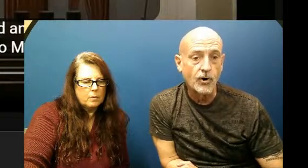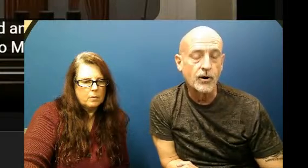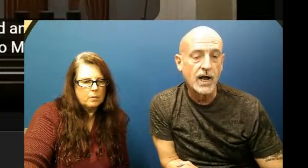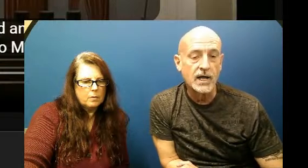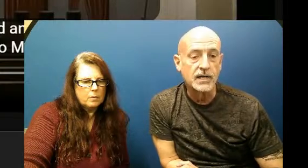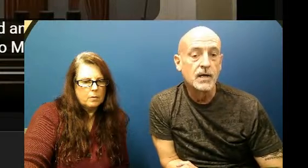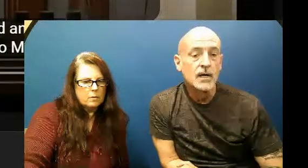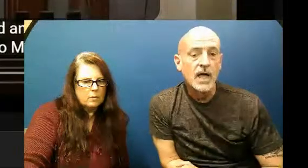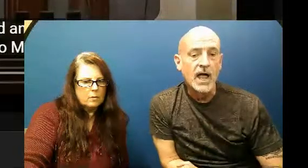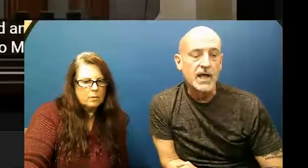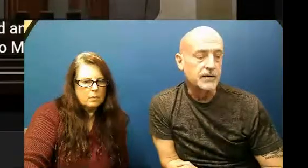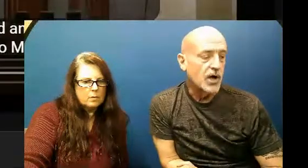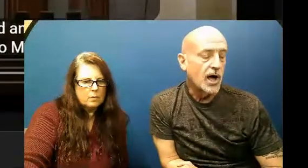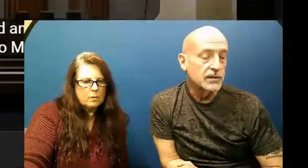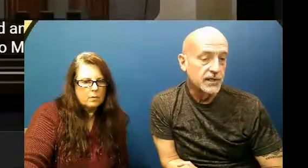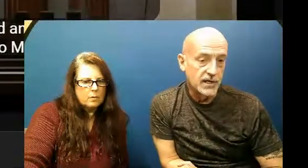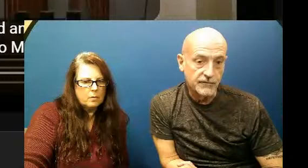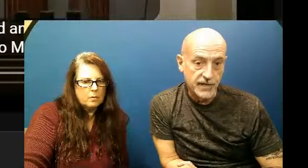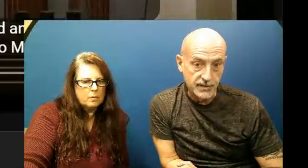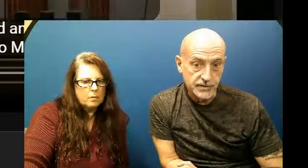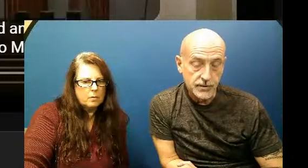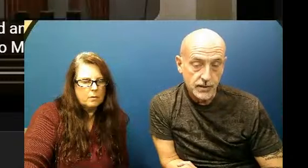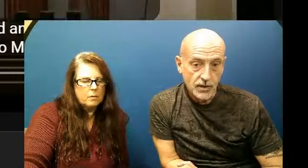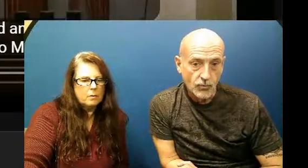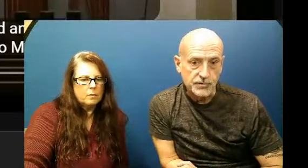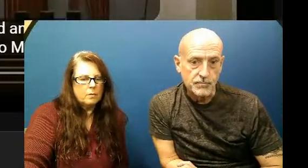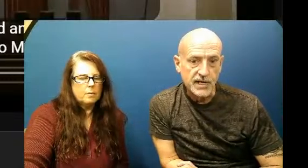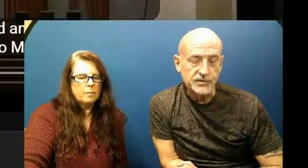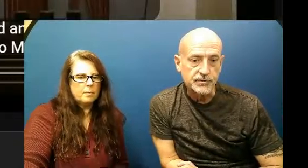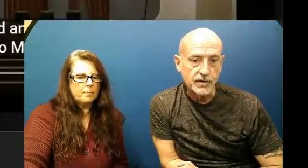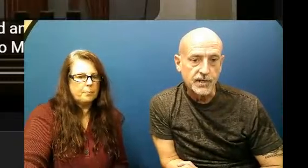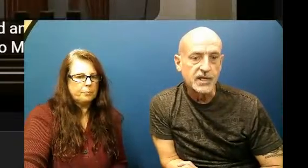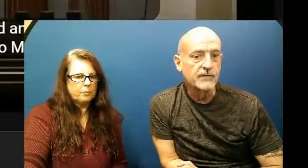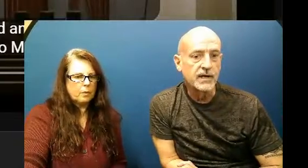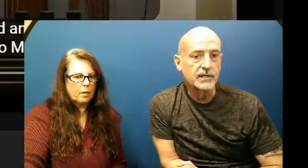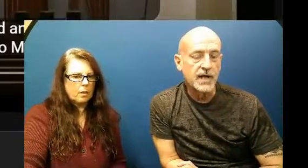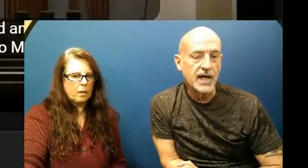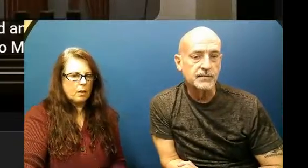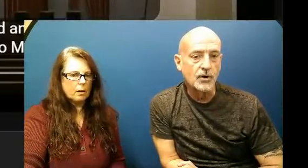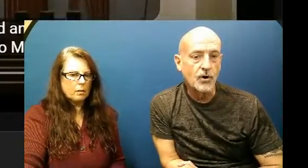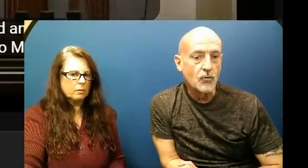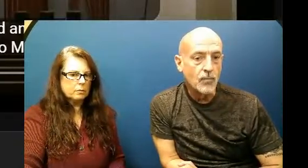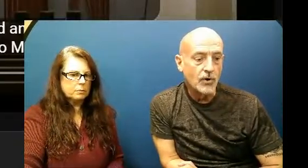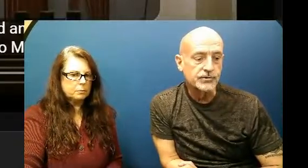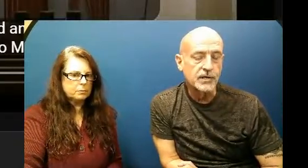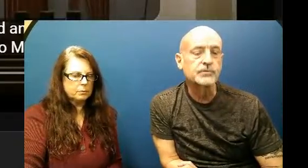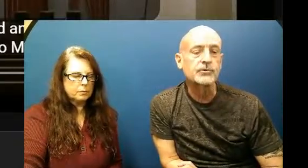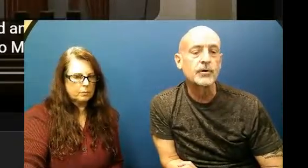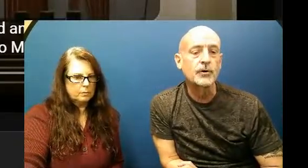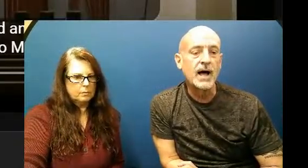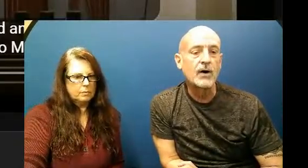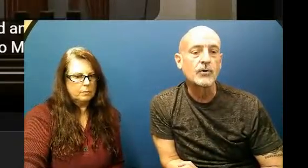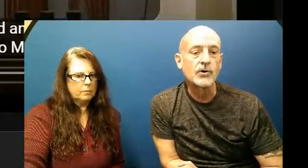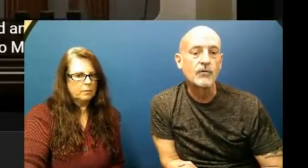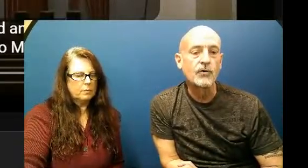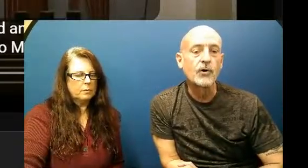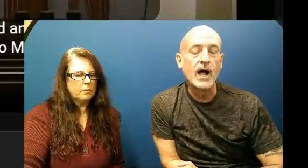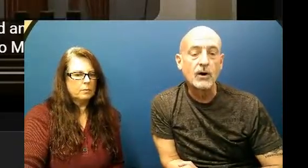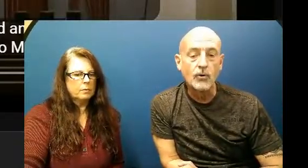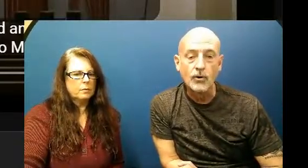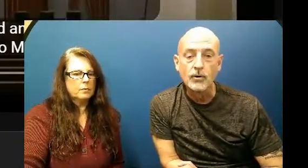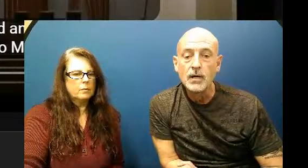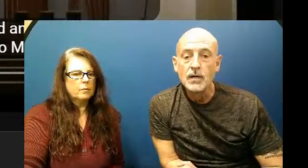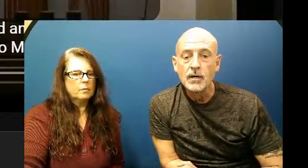We were a colony of England, which means the King of England had almost dictatorial powers